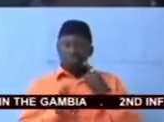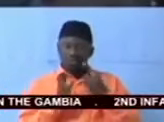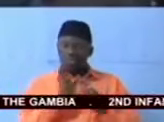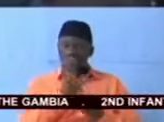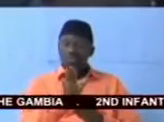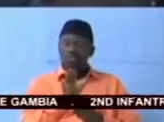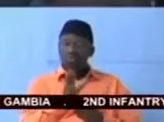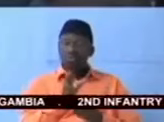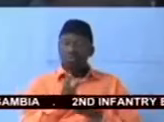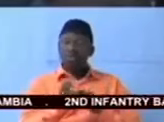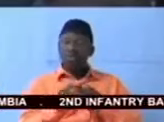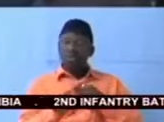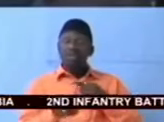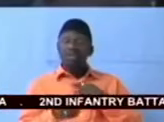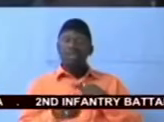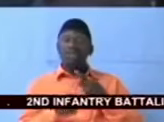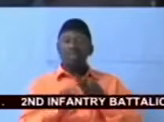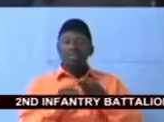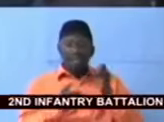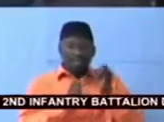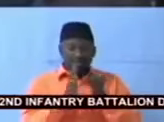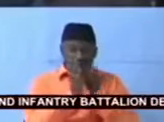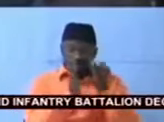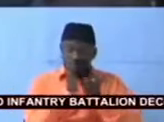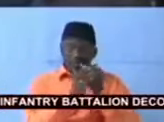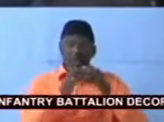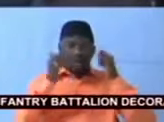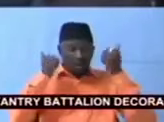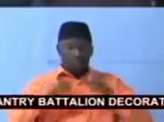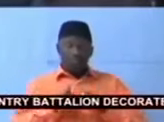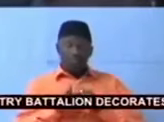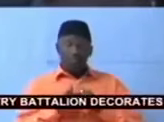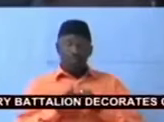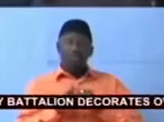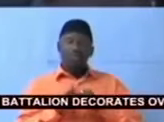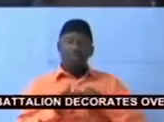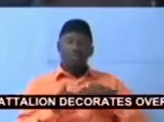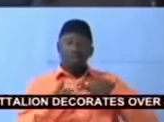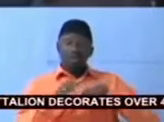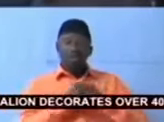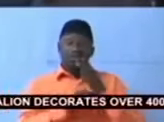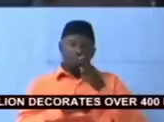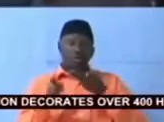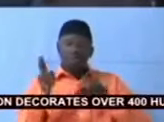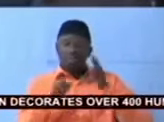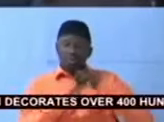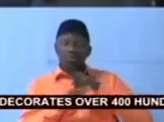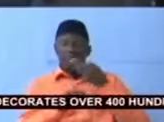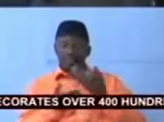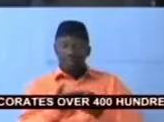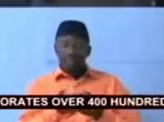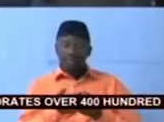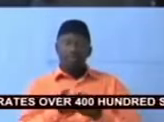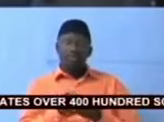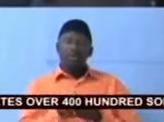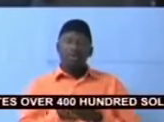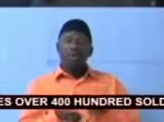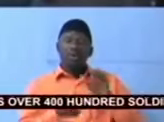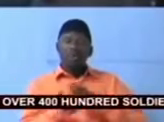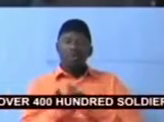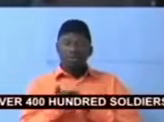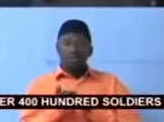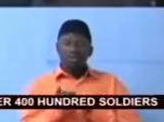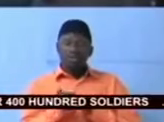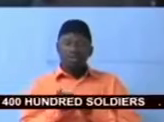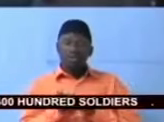investigation report. Li nak moy wone ne jot nañ li nga xamne ni moy report bi ci gannaaw seen gestu. On the fatal shooting of Yaya Binta Diadju